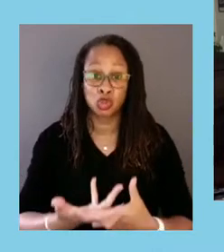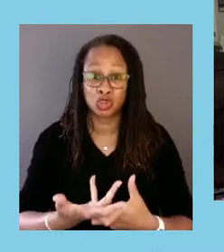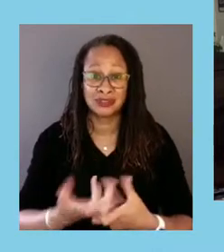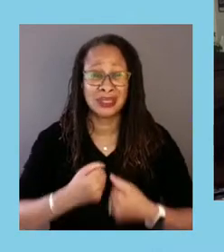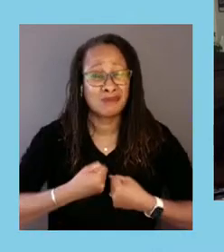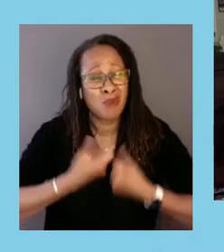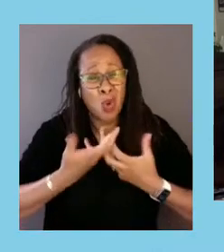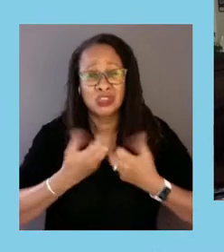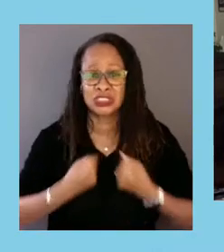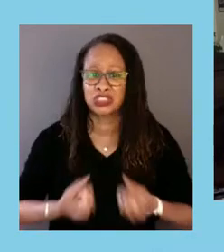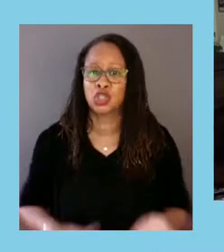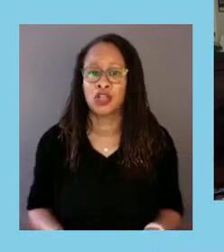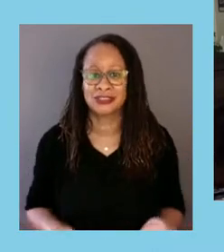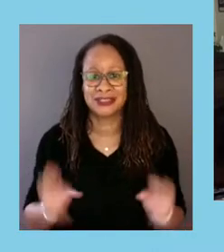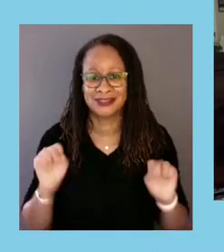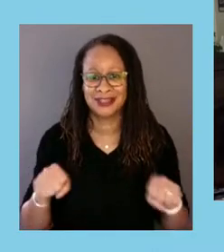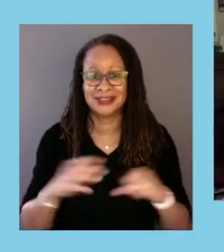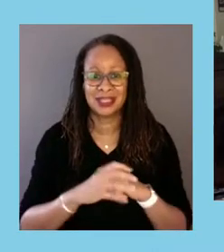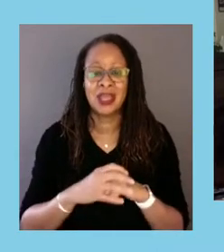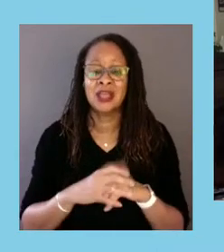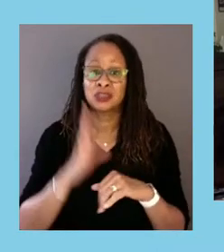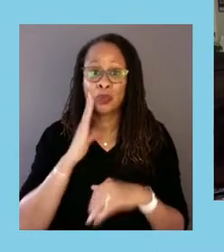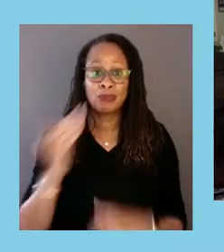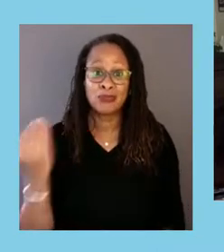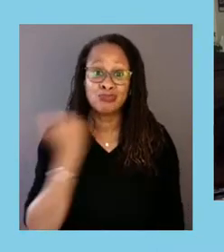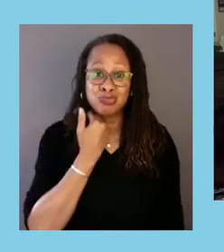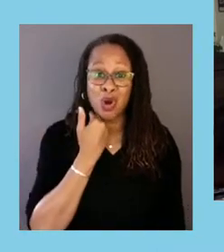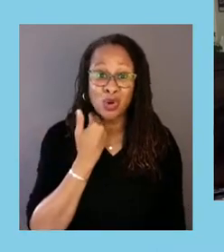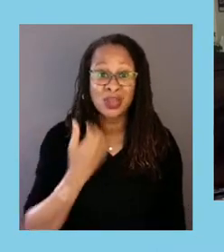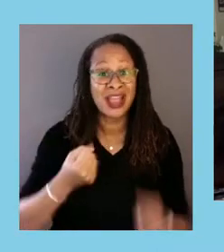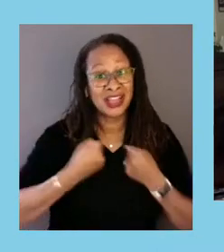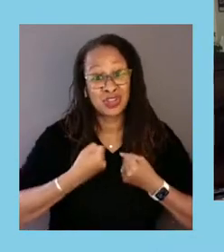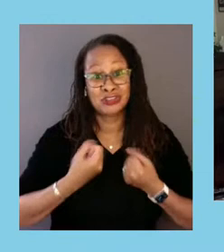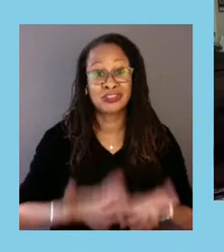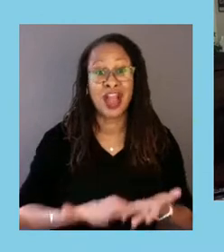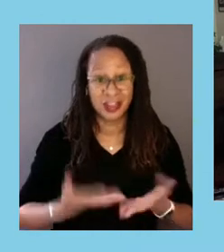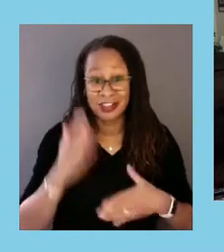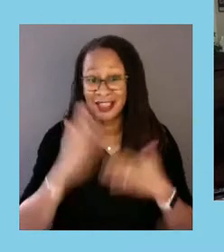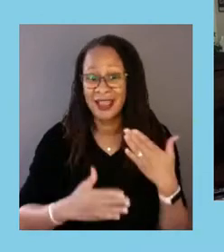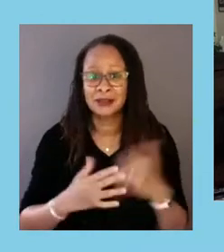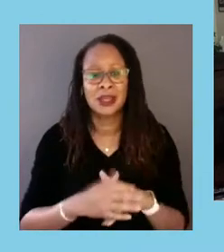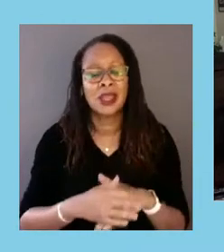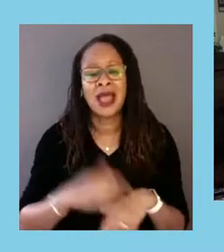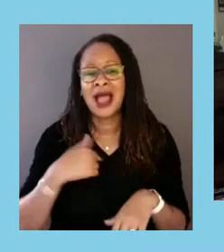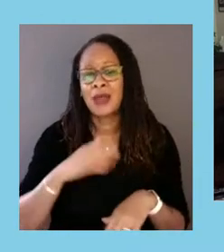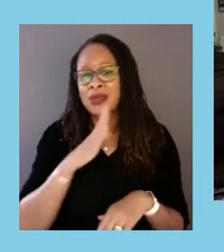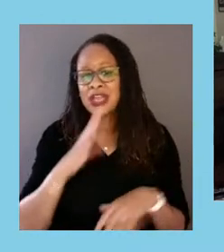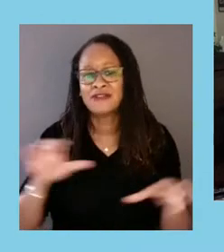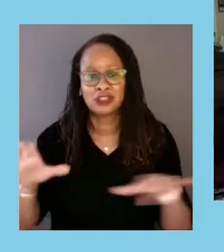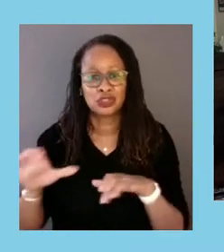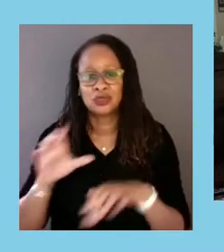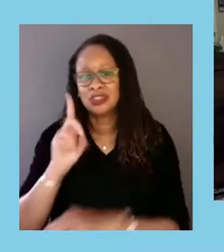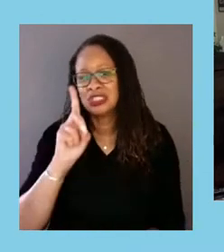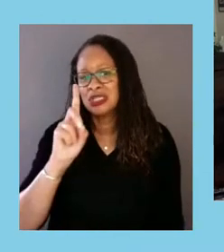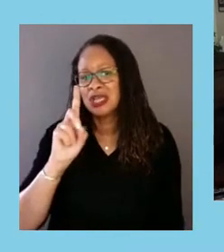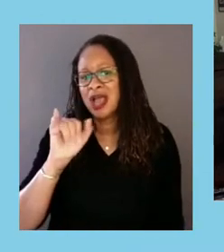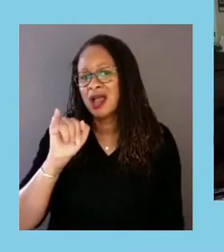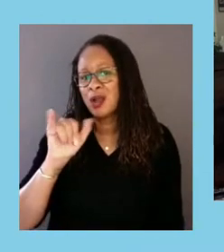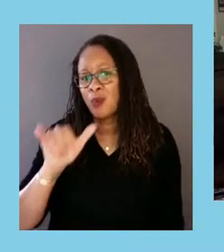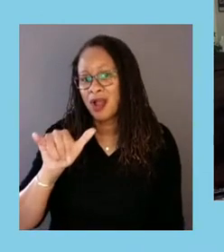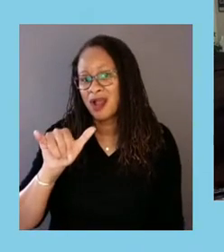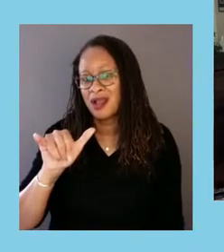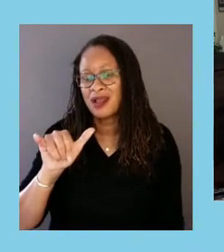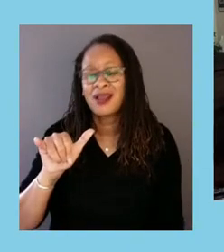So you won't even be broke. You'll be so tired emotionally at the end. I would never do a DIY campaign.